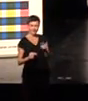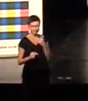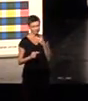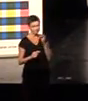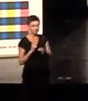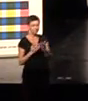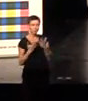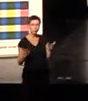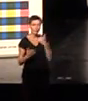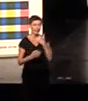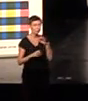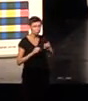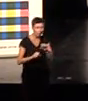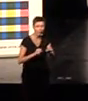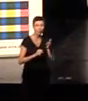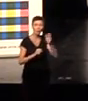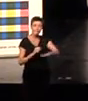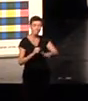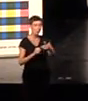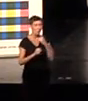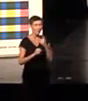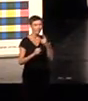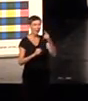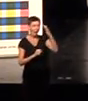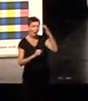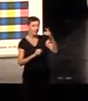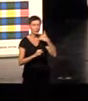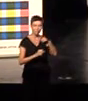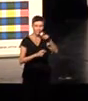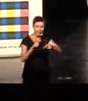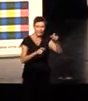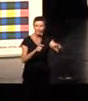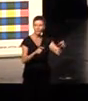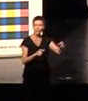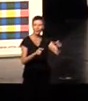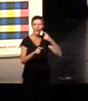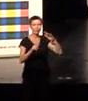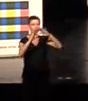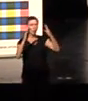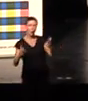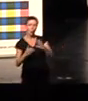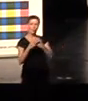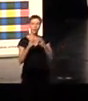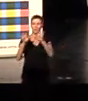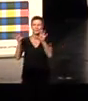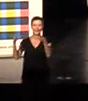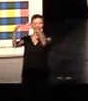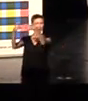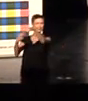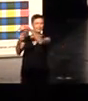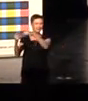by struggle between a certain idea of the people en de blauwe life steal iets